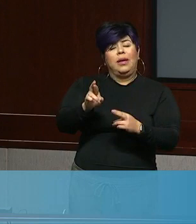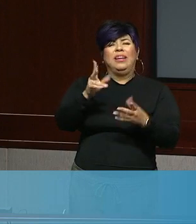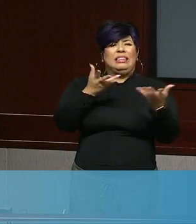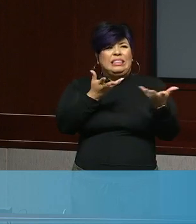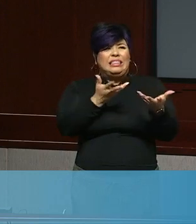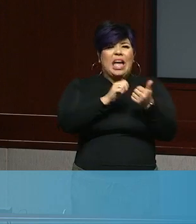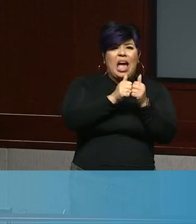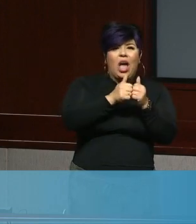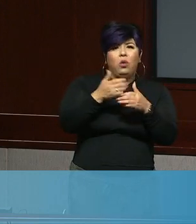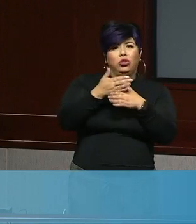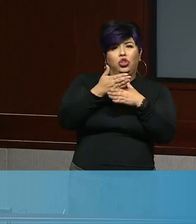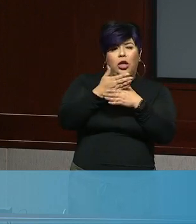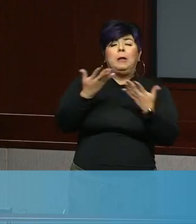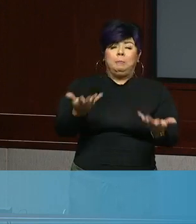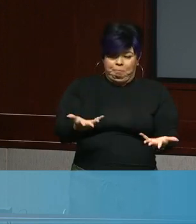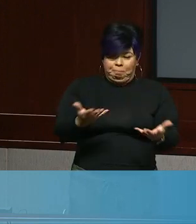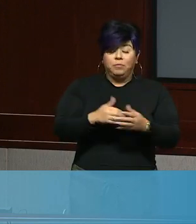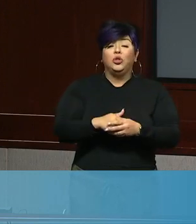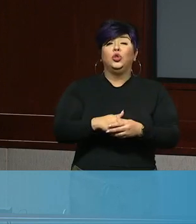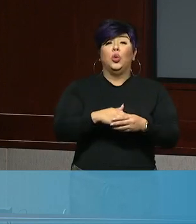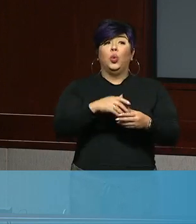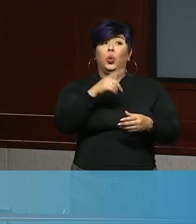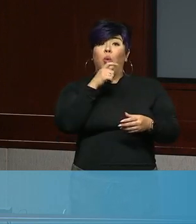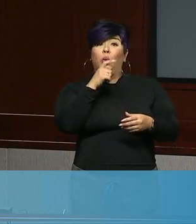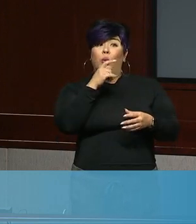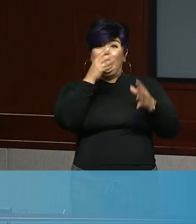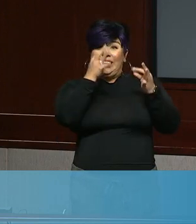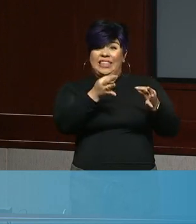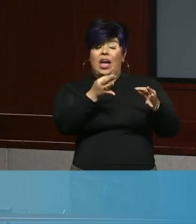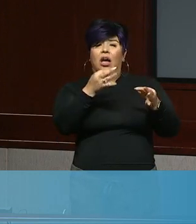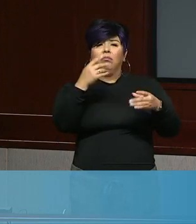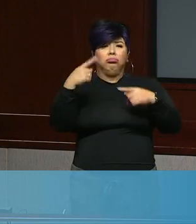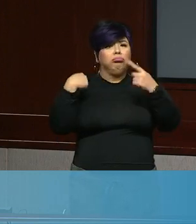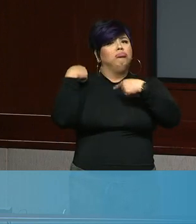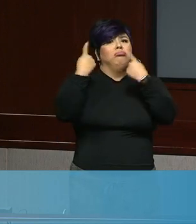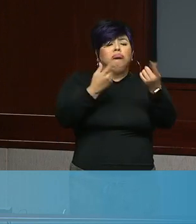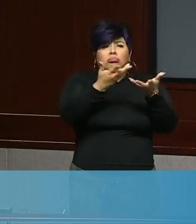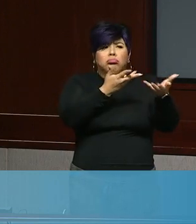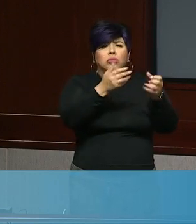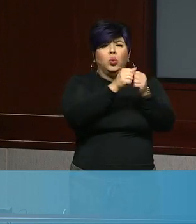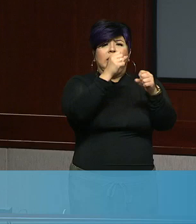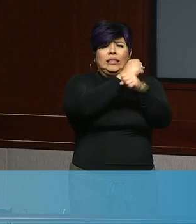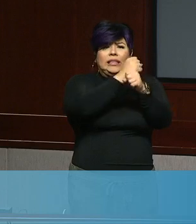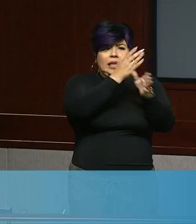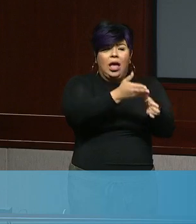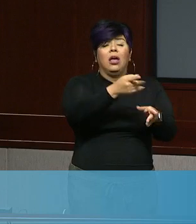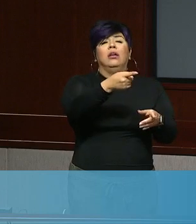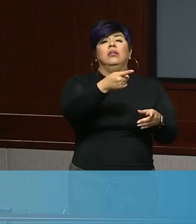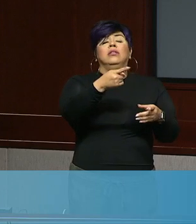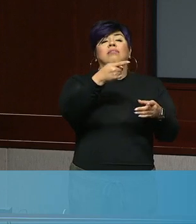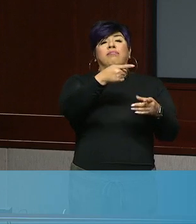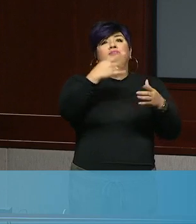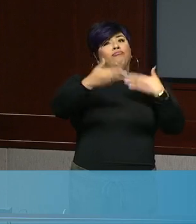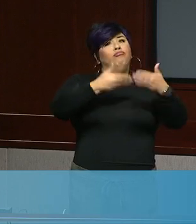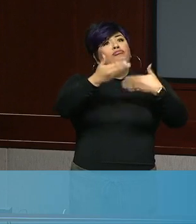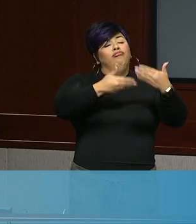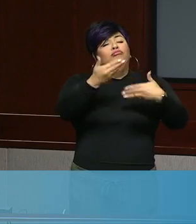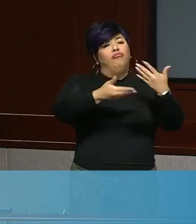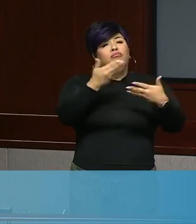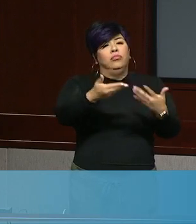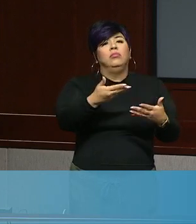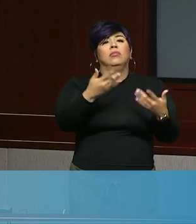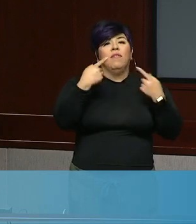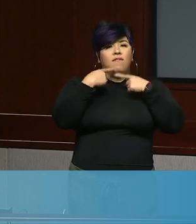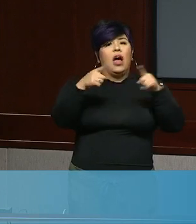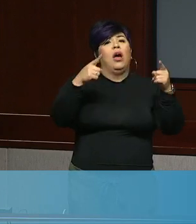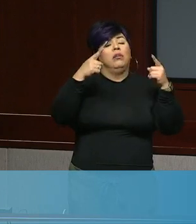protected. The model to make those determinations was finalized and tested using real data by our statistician, resulting in the